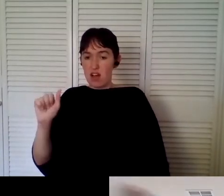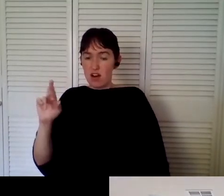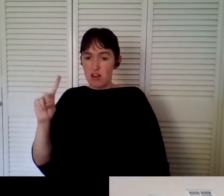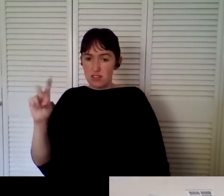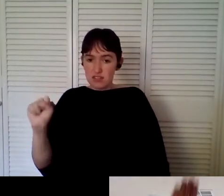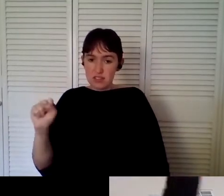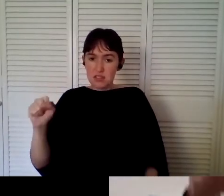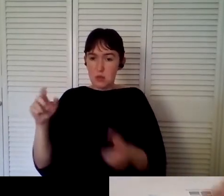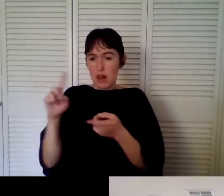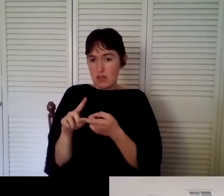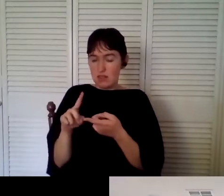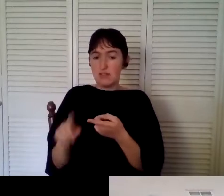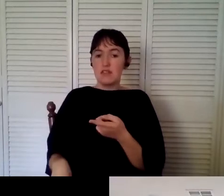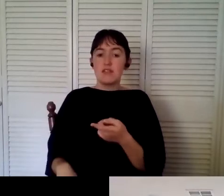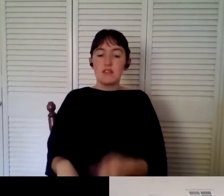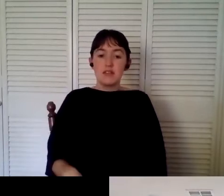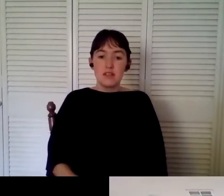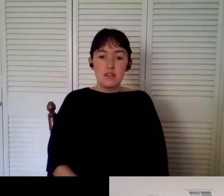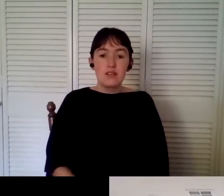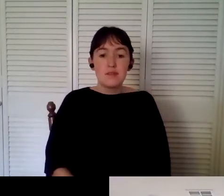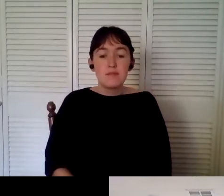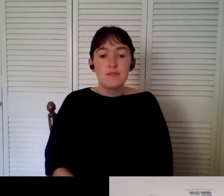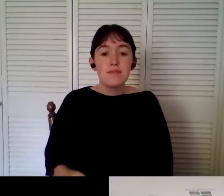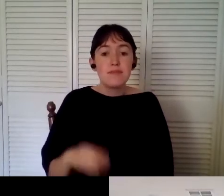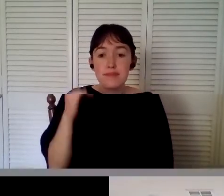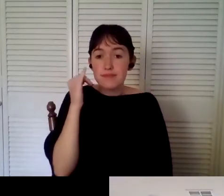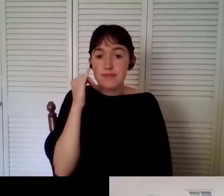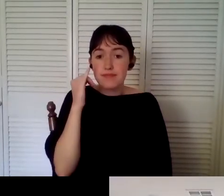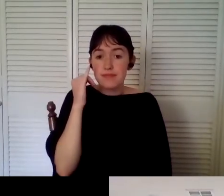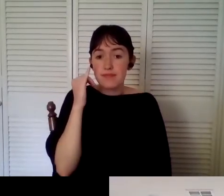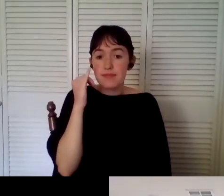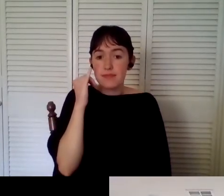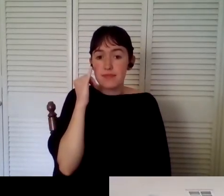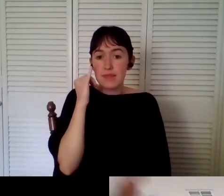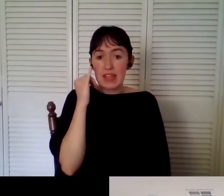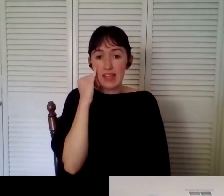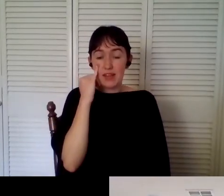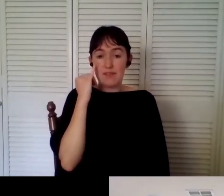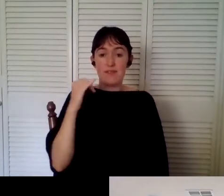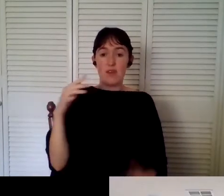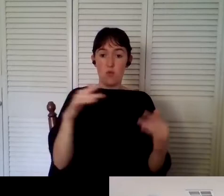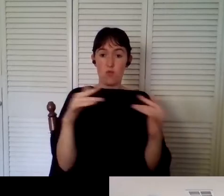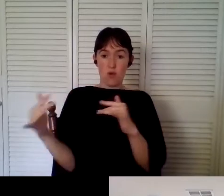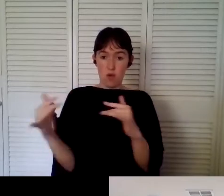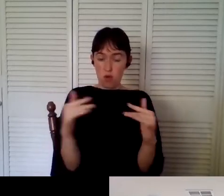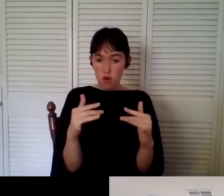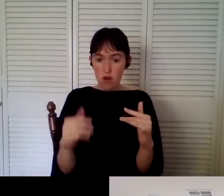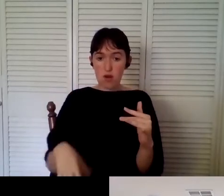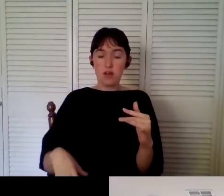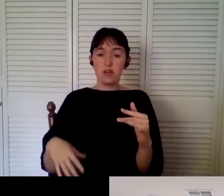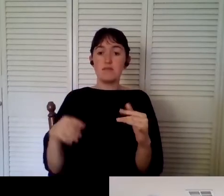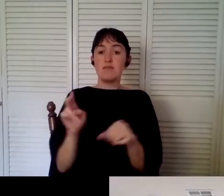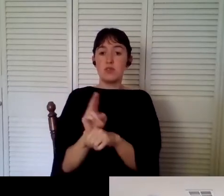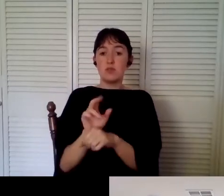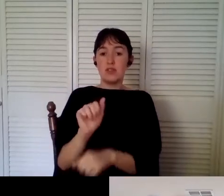and you can arc something from far away. Right. And in warfare, if you have a legion of atlatl throwers throwing at an approaching army of people, you're gonna hit